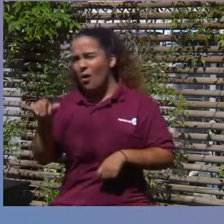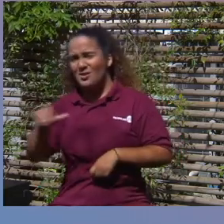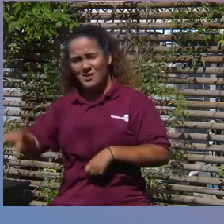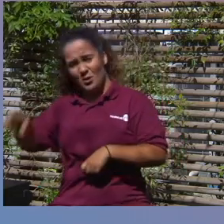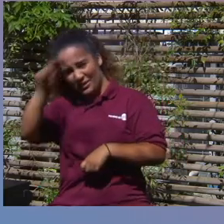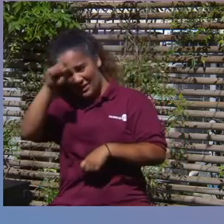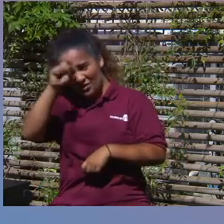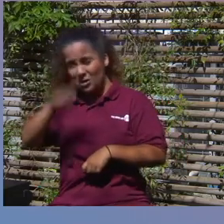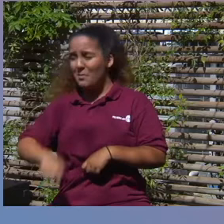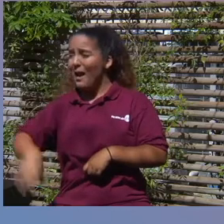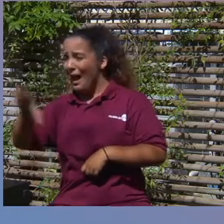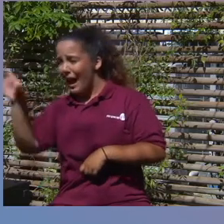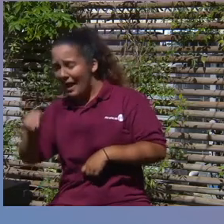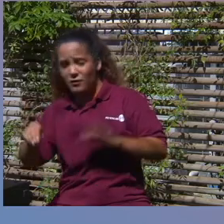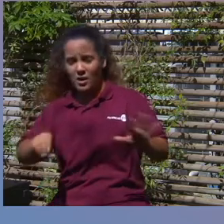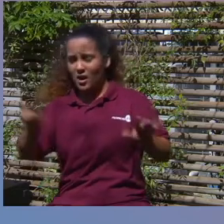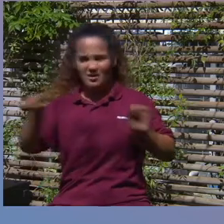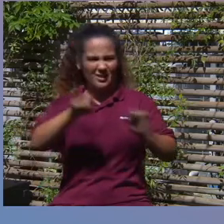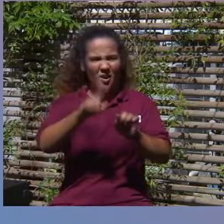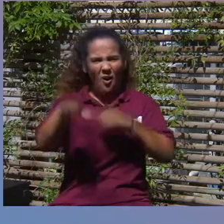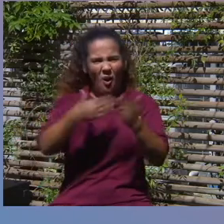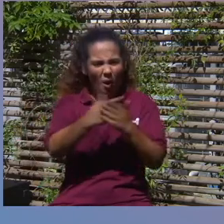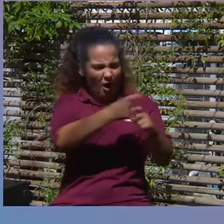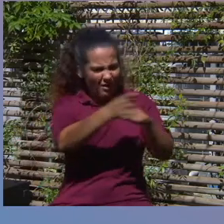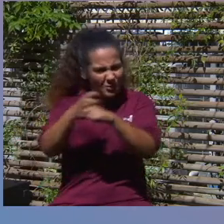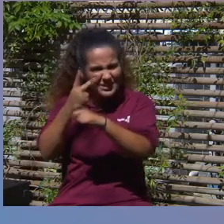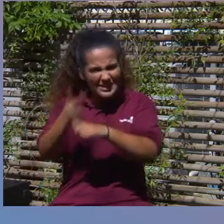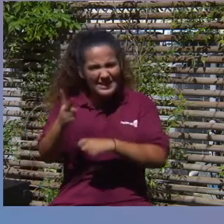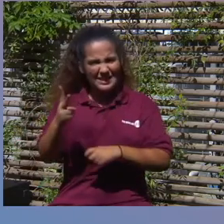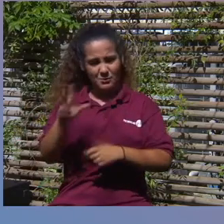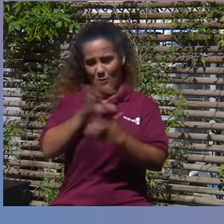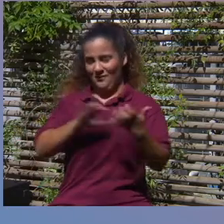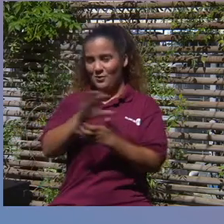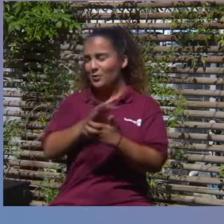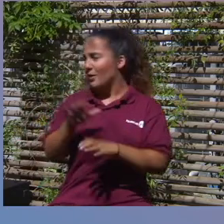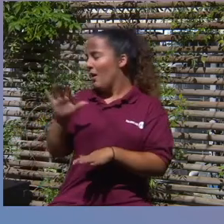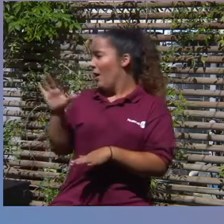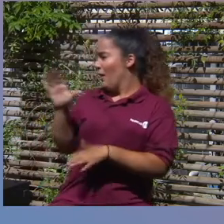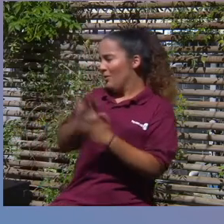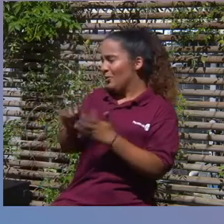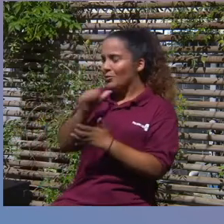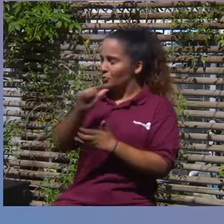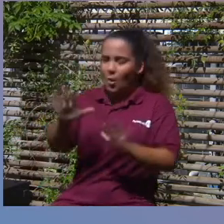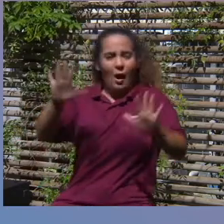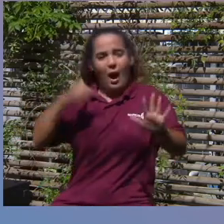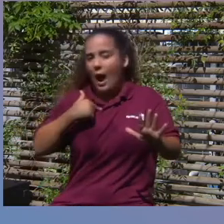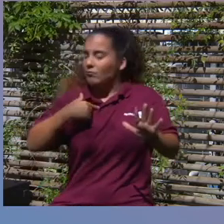goddamn. Yeah. Okay, thank you for saying that, because some people are so confused. Girl, don't make me get started.